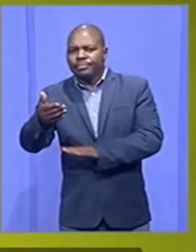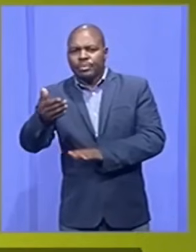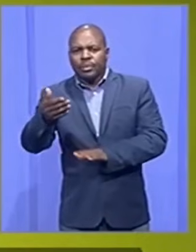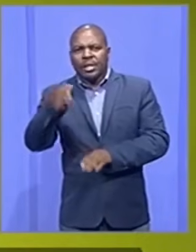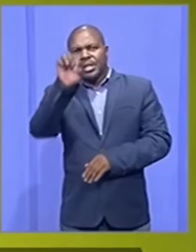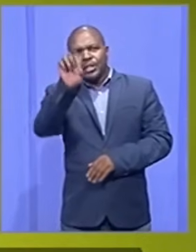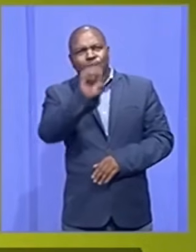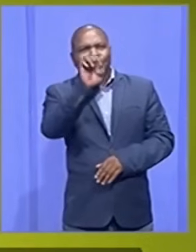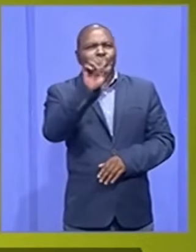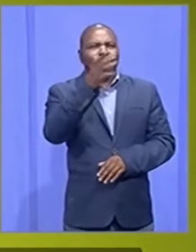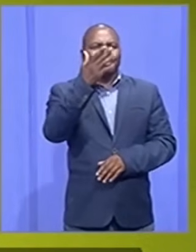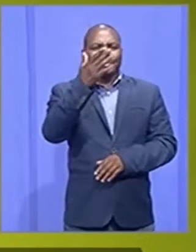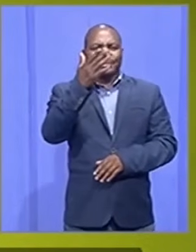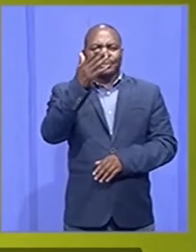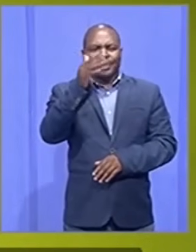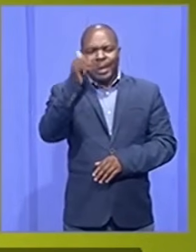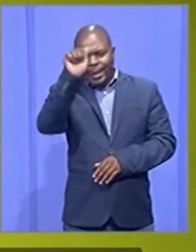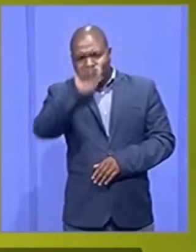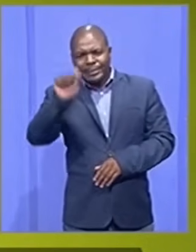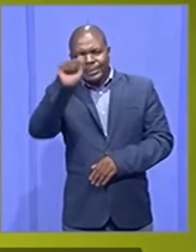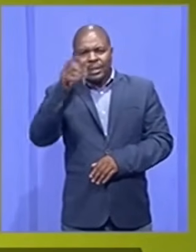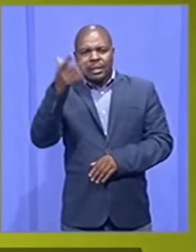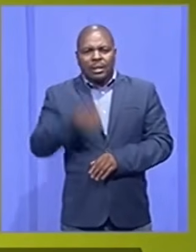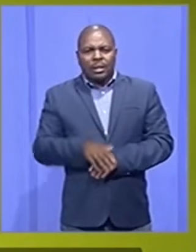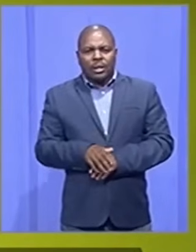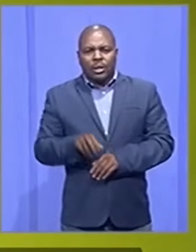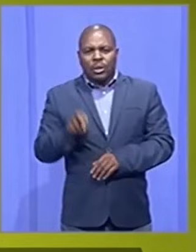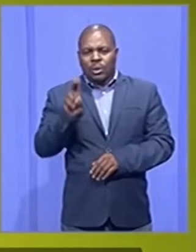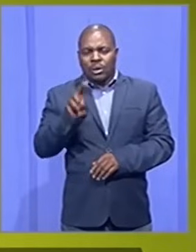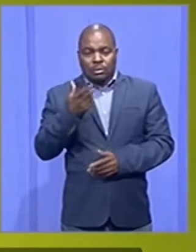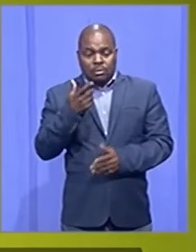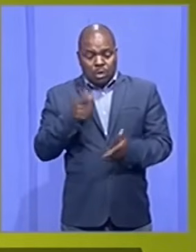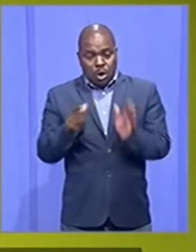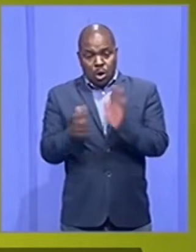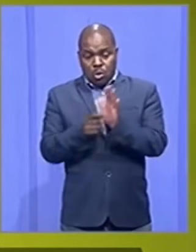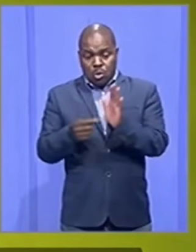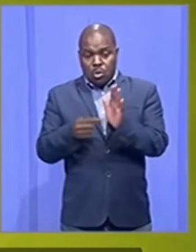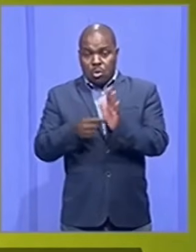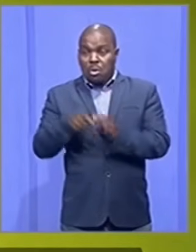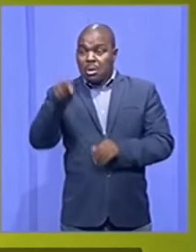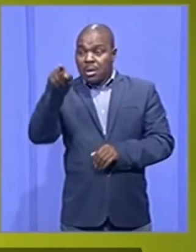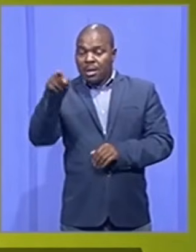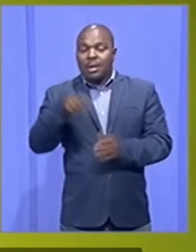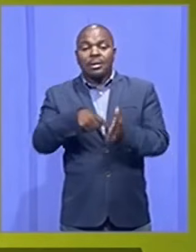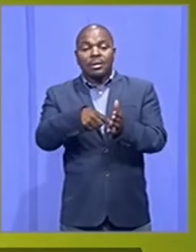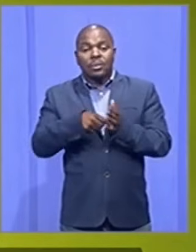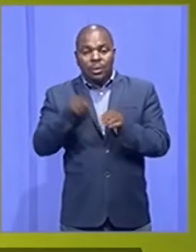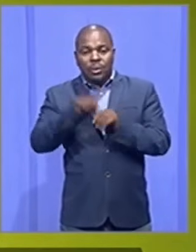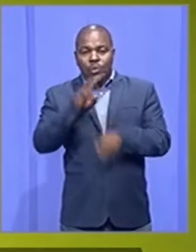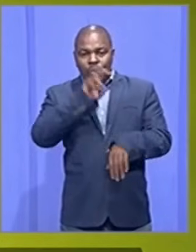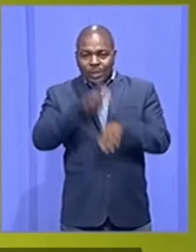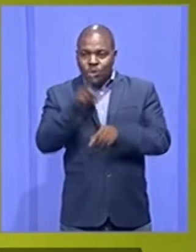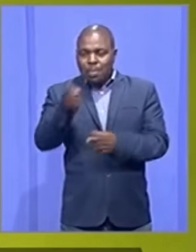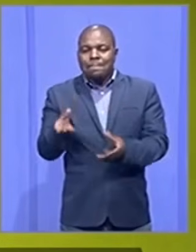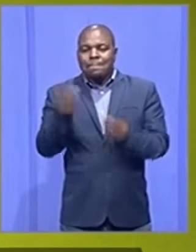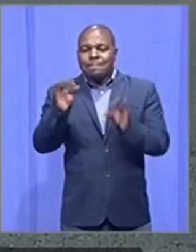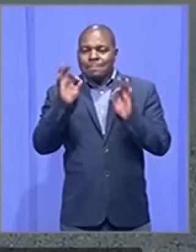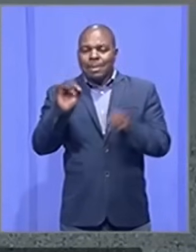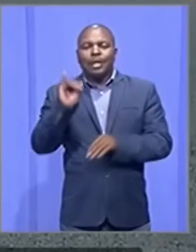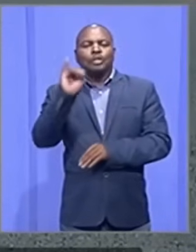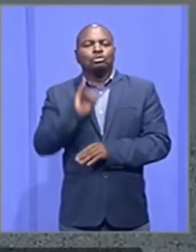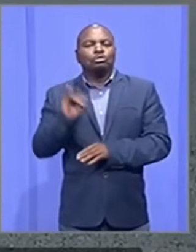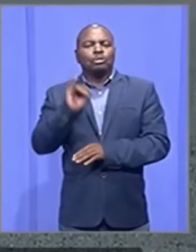Europe, Asia, or anywhere, you're required by law of those countries to have insurance to cover you in